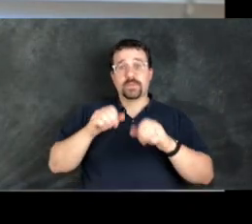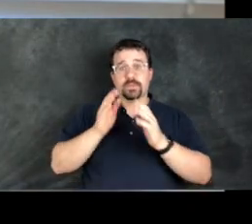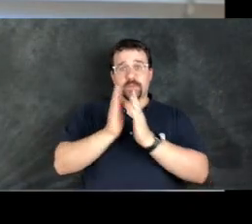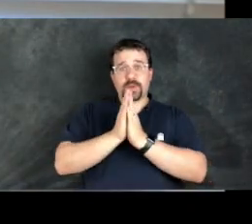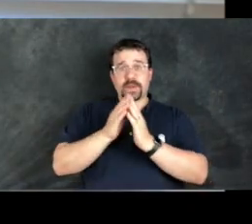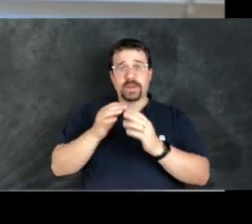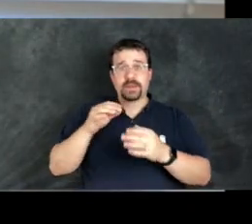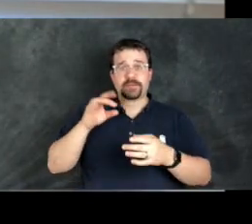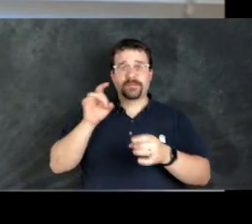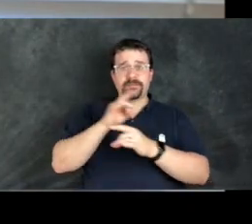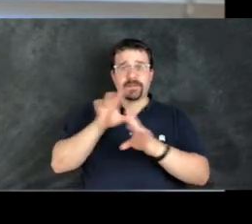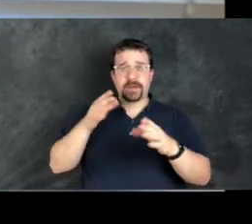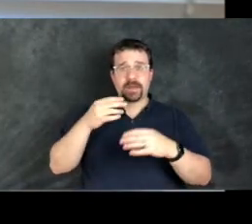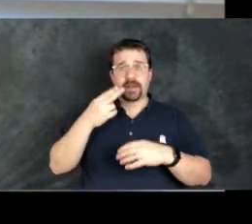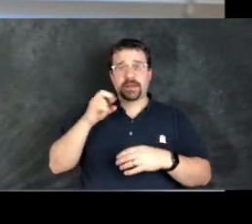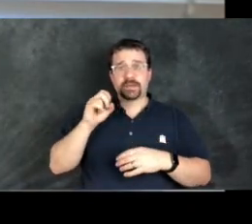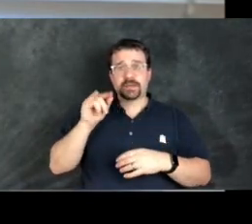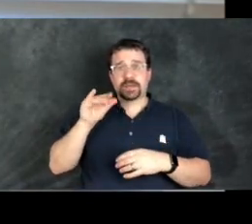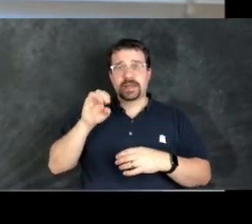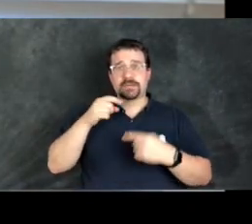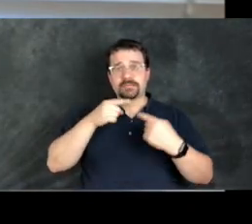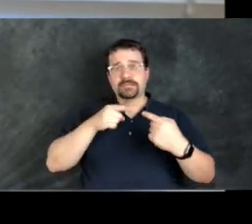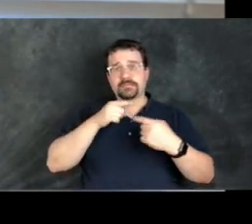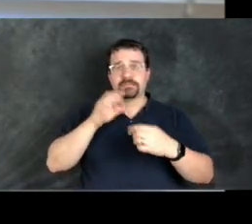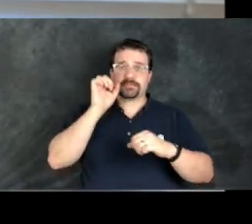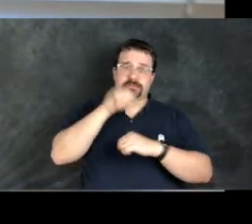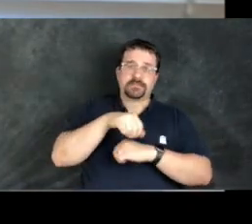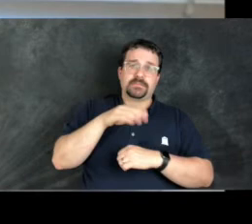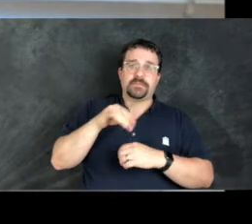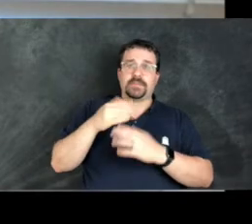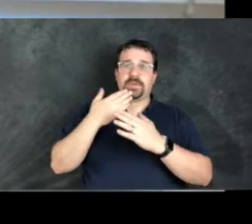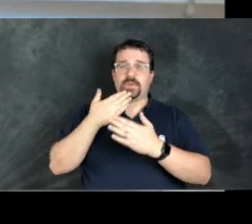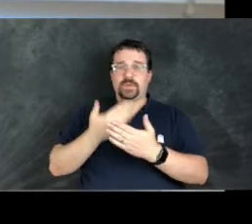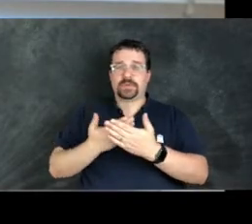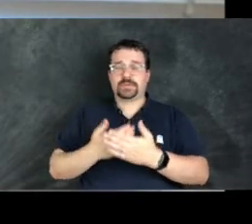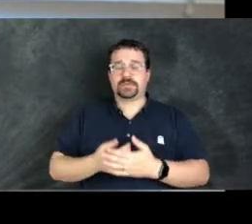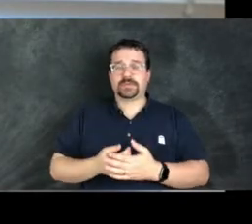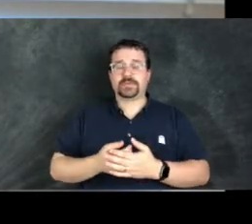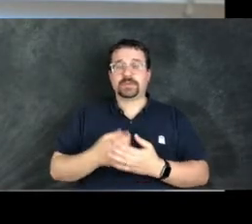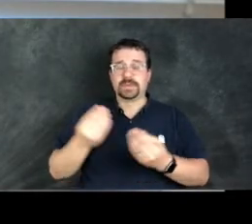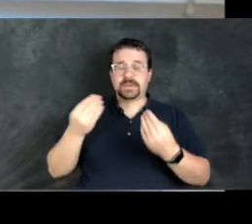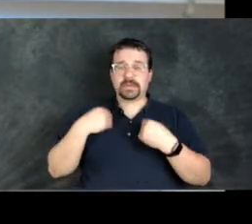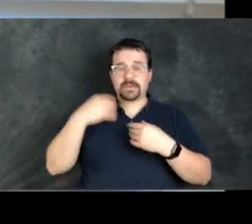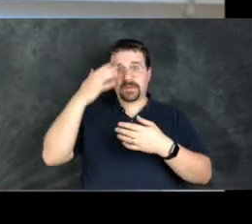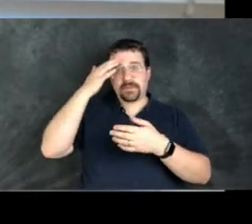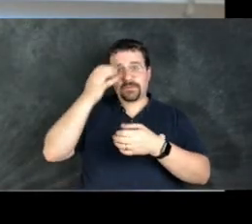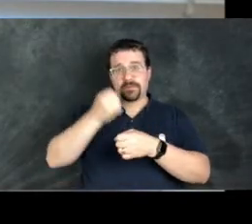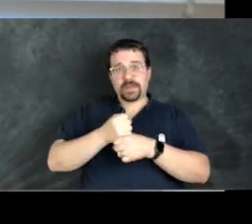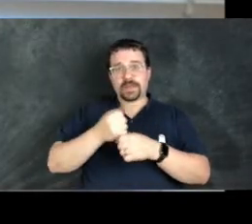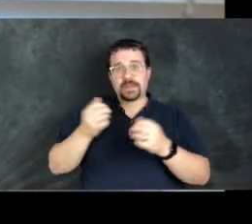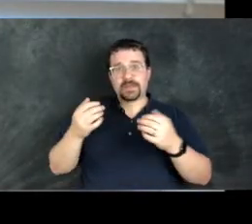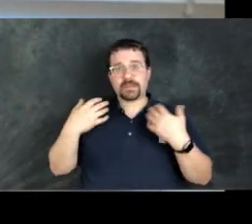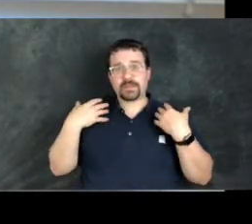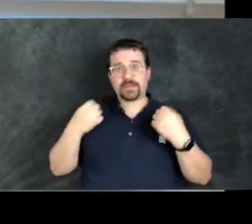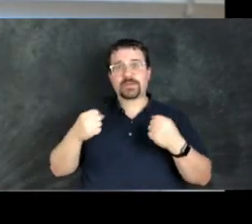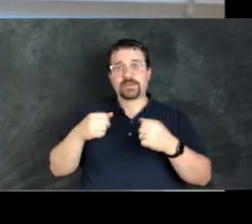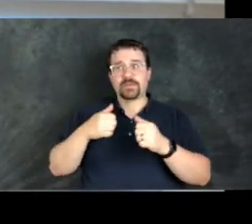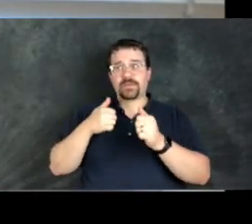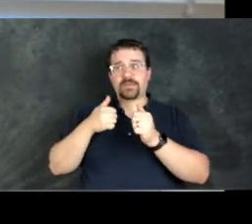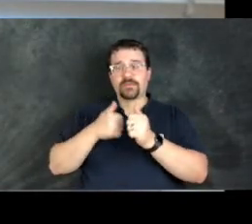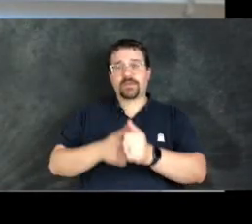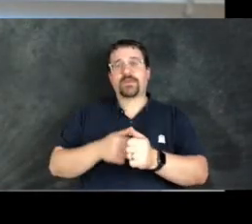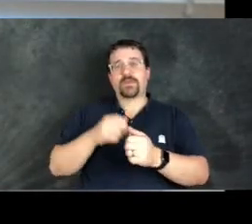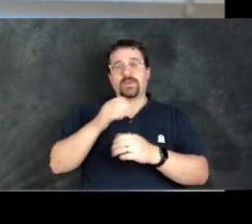and hostile struggles will be defeated by good. Give us faith and courage to follow Christ